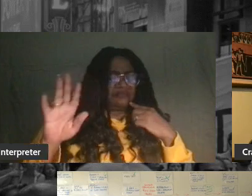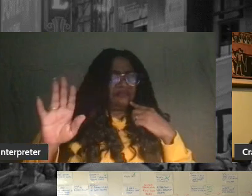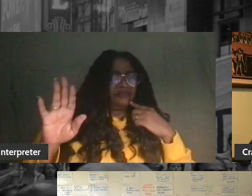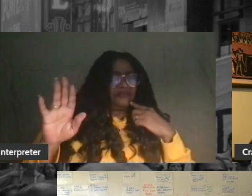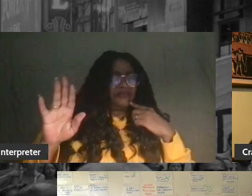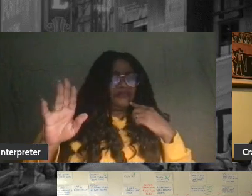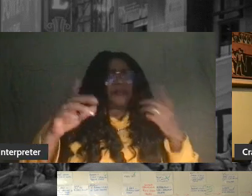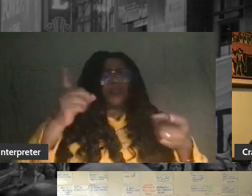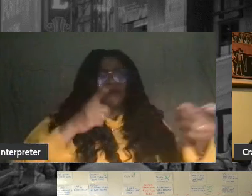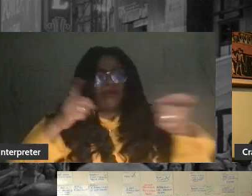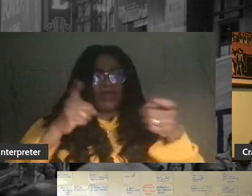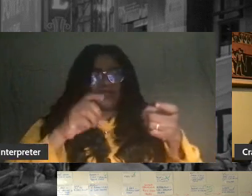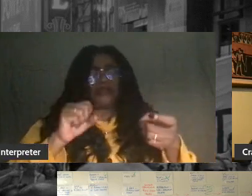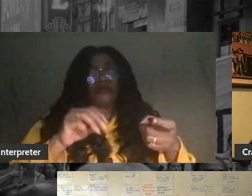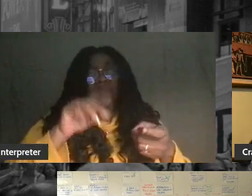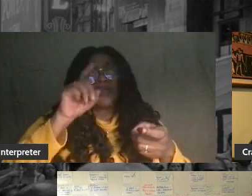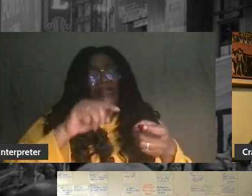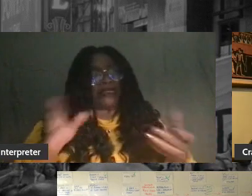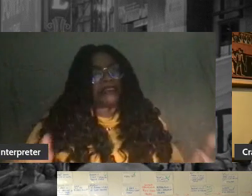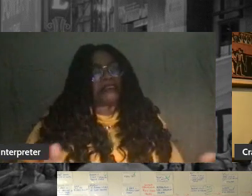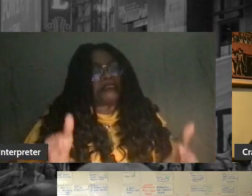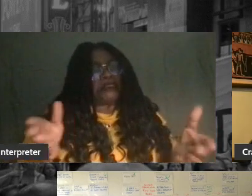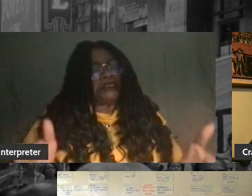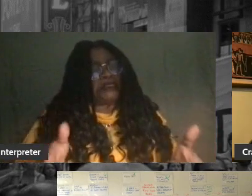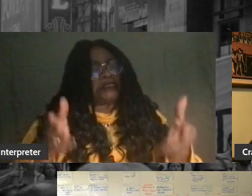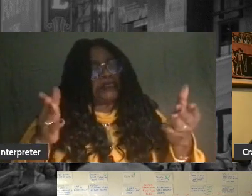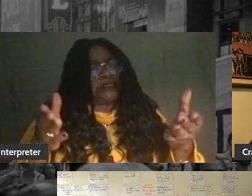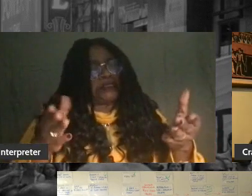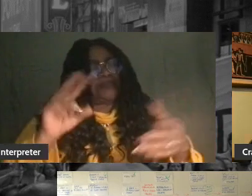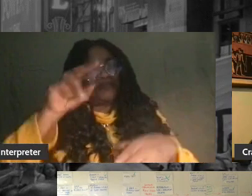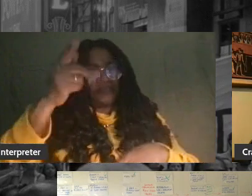I had to be convinced the second time around.